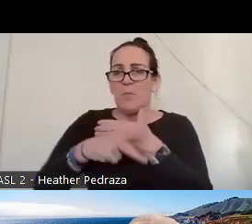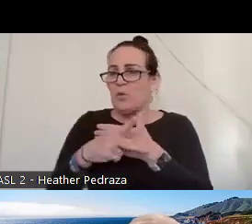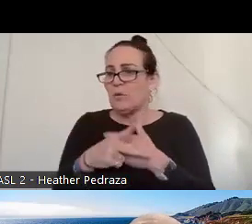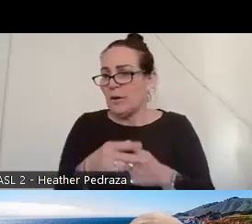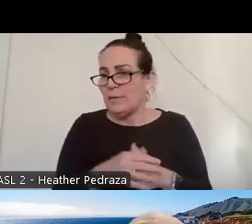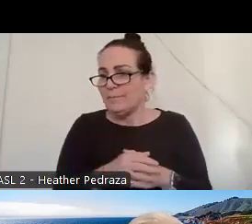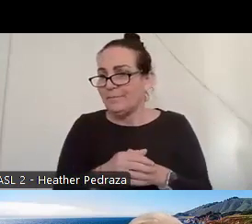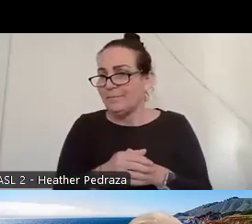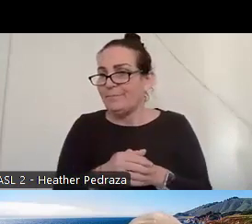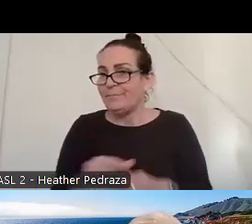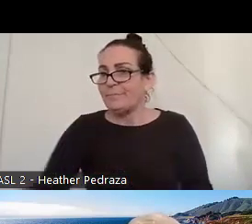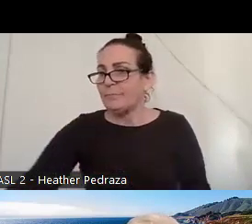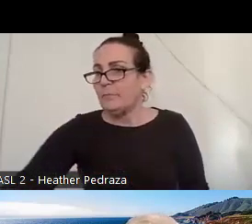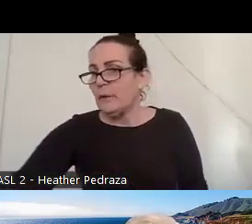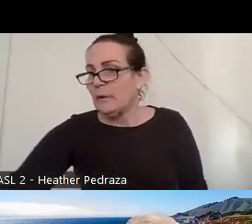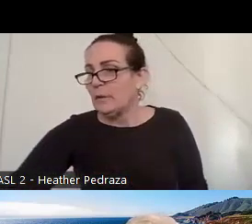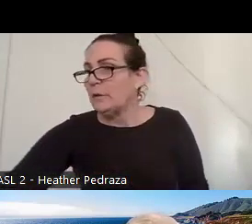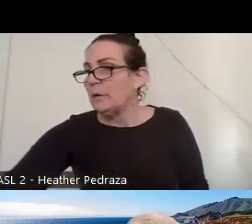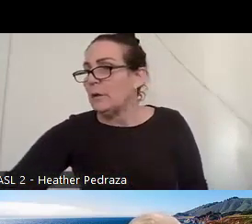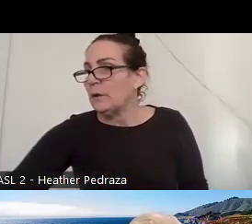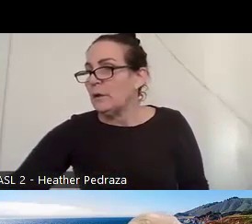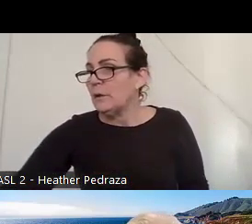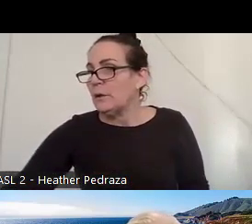Next slide.